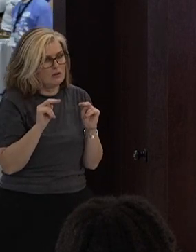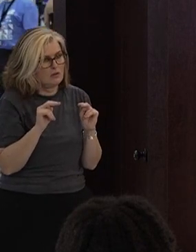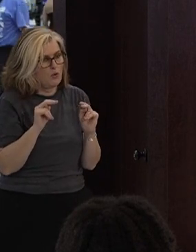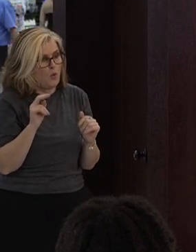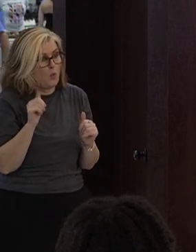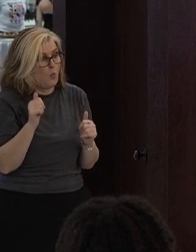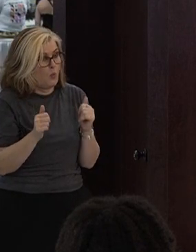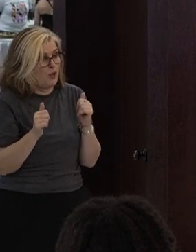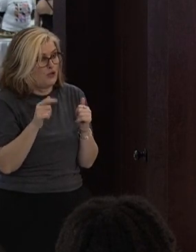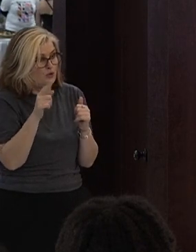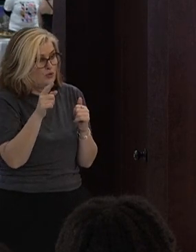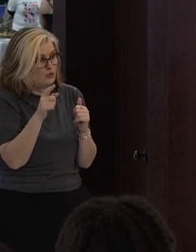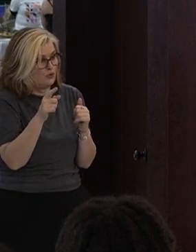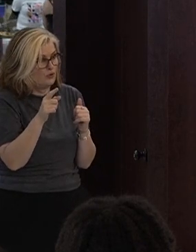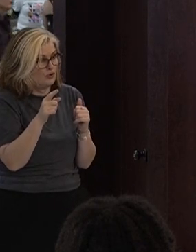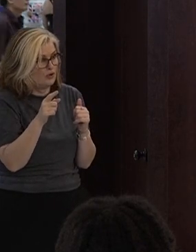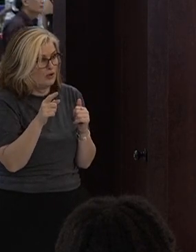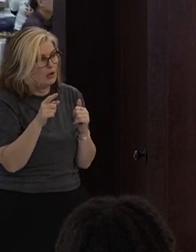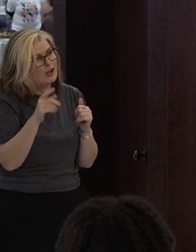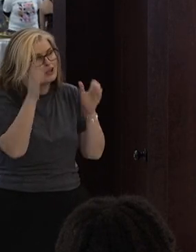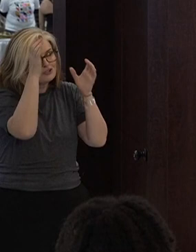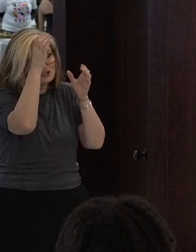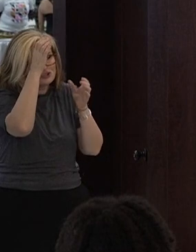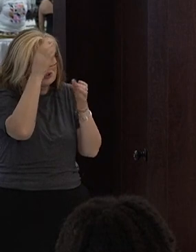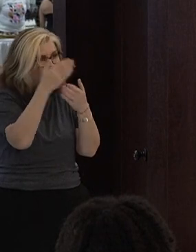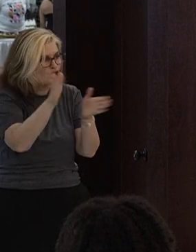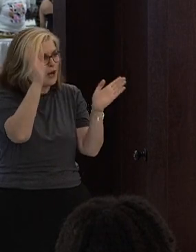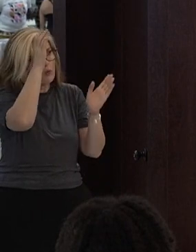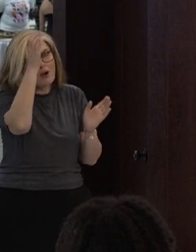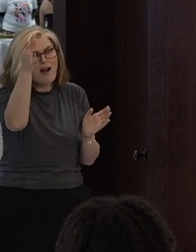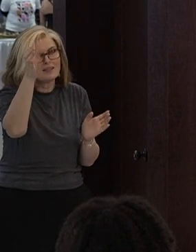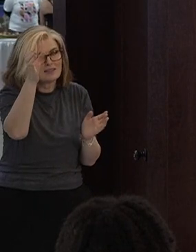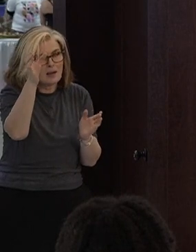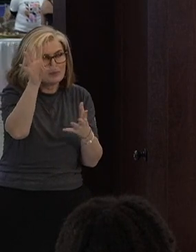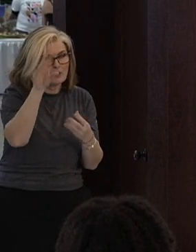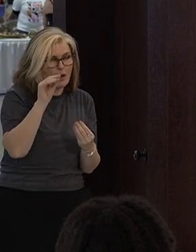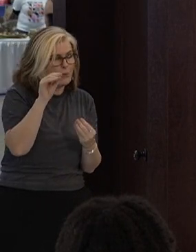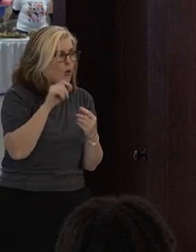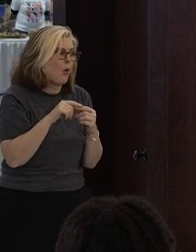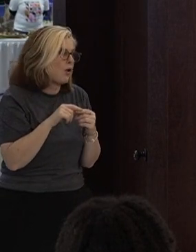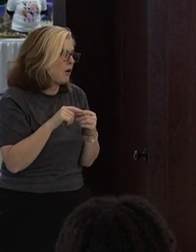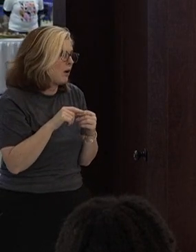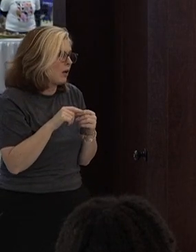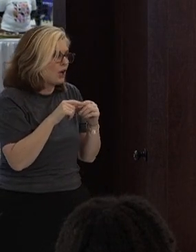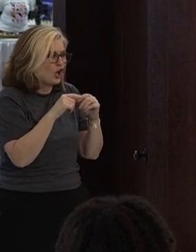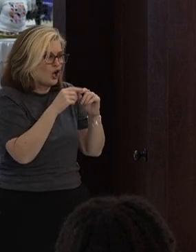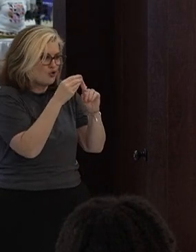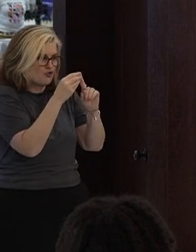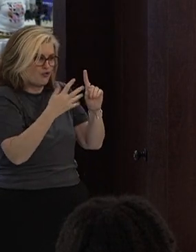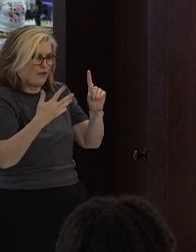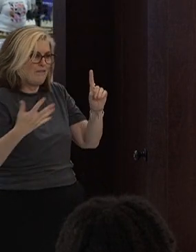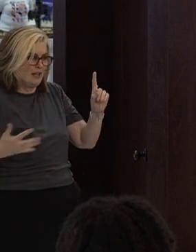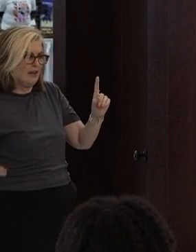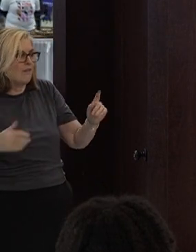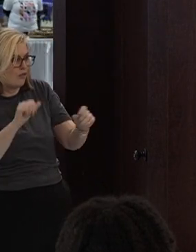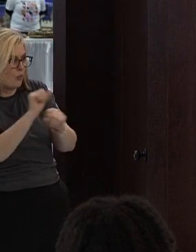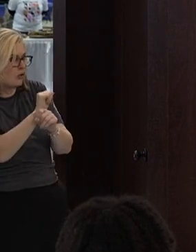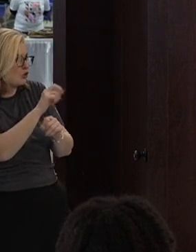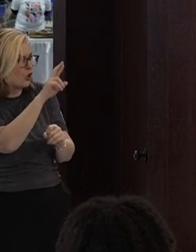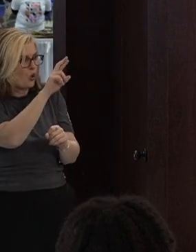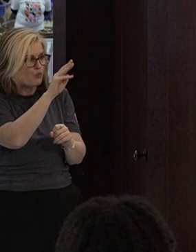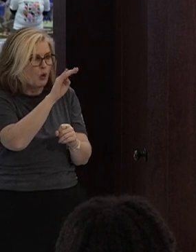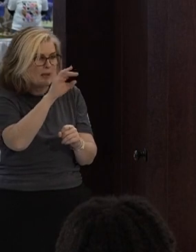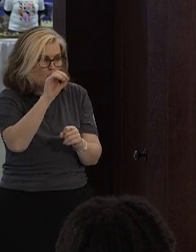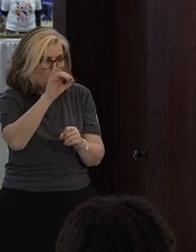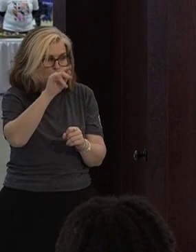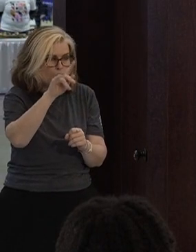you're just sort of copying an idea, right? I mean, how many derivative types of works of Romeo and Juliet,